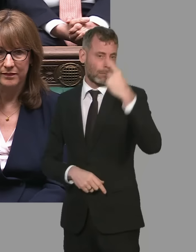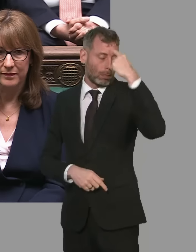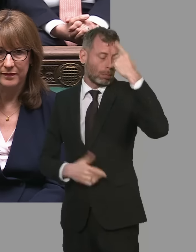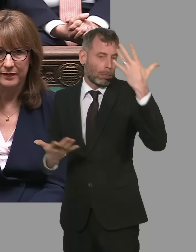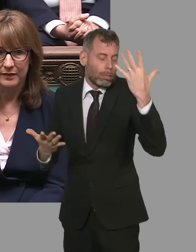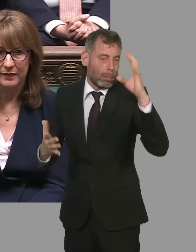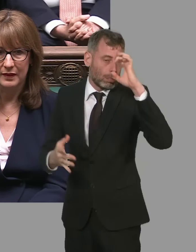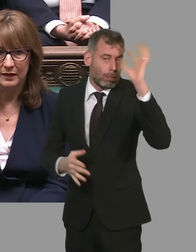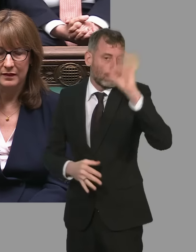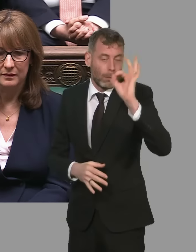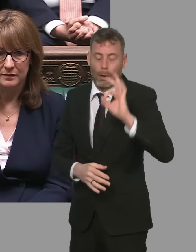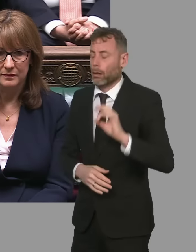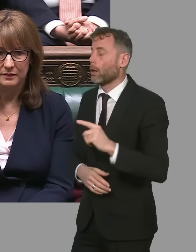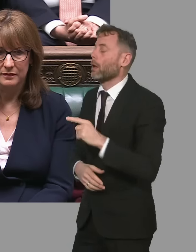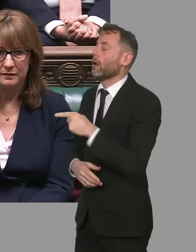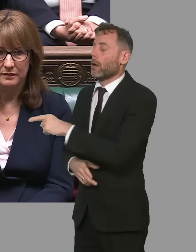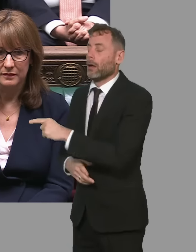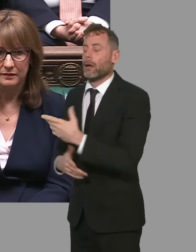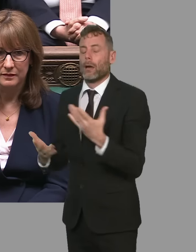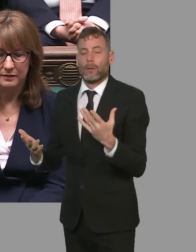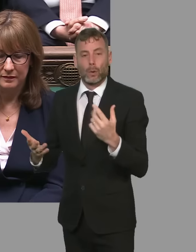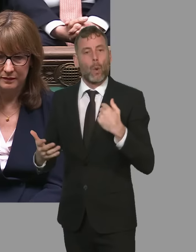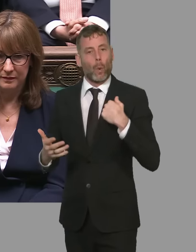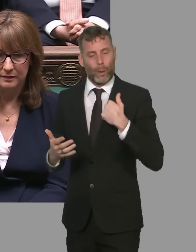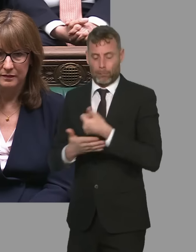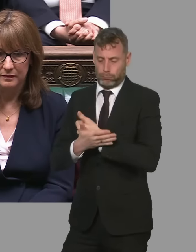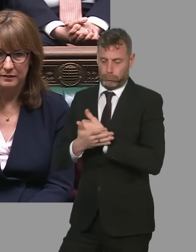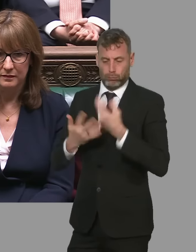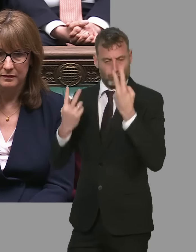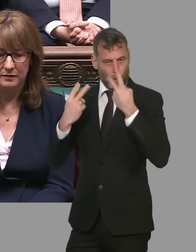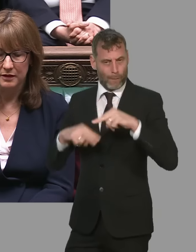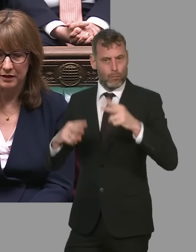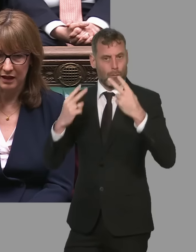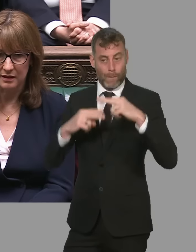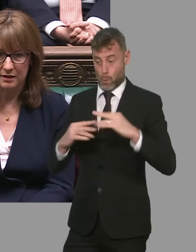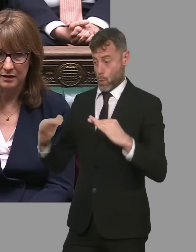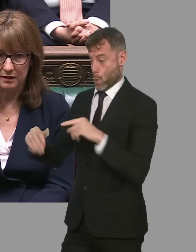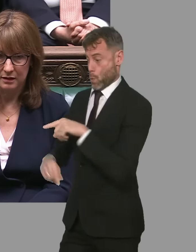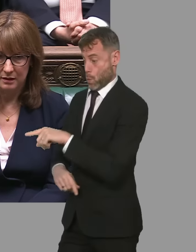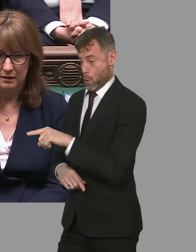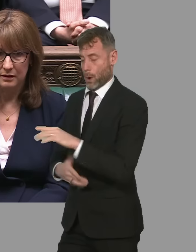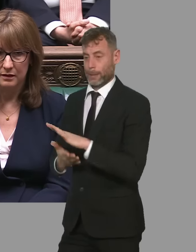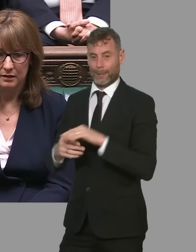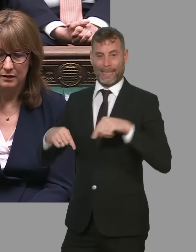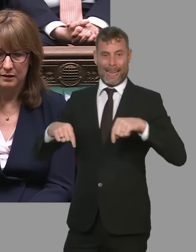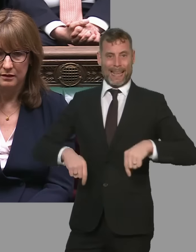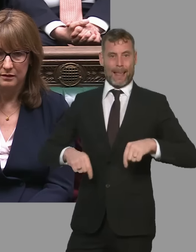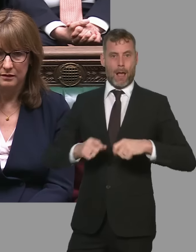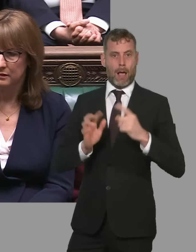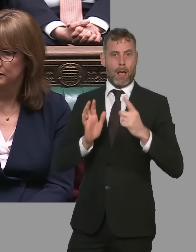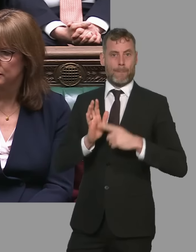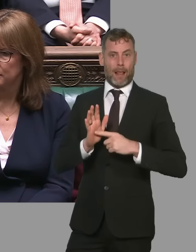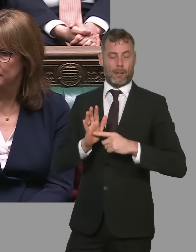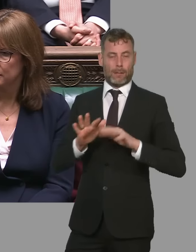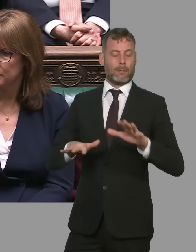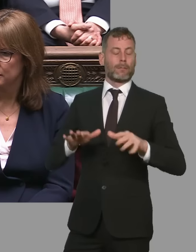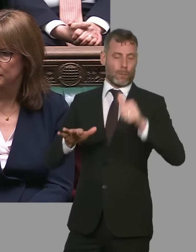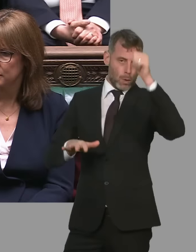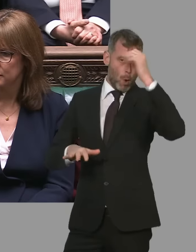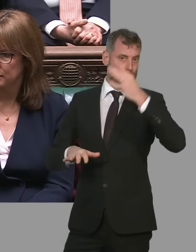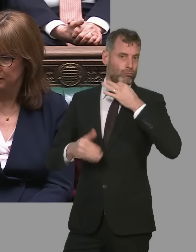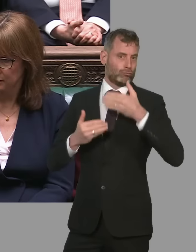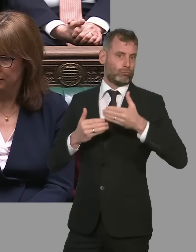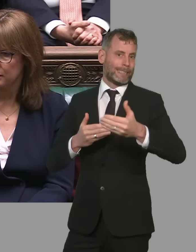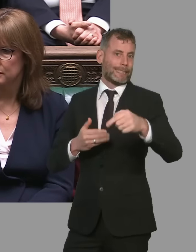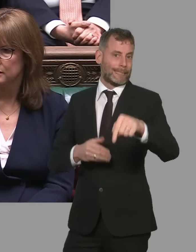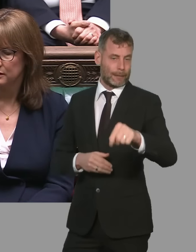Energy bills for households are frozen until are capped until the end of June. It's really important I make clear that that's